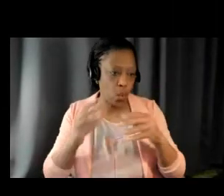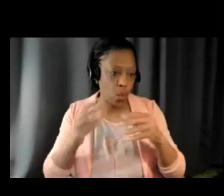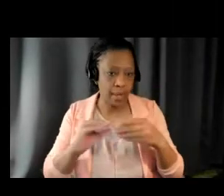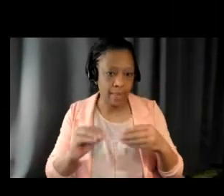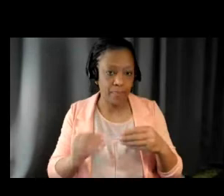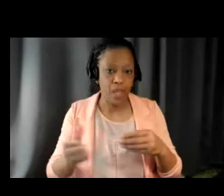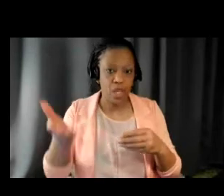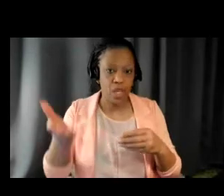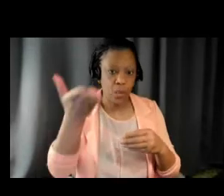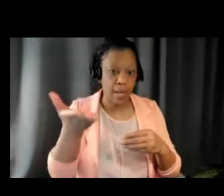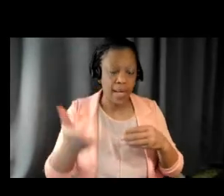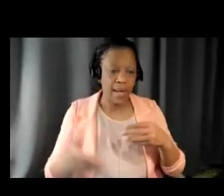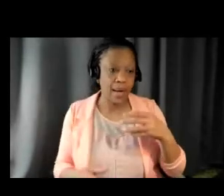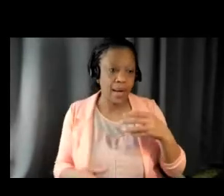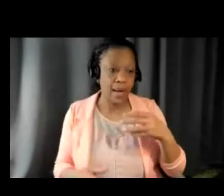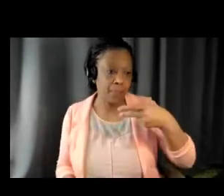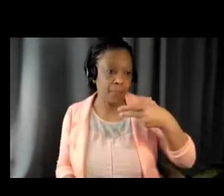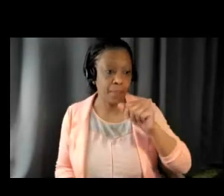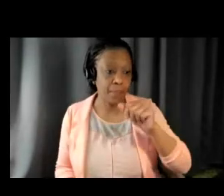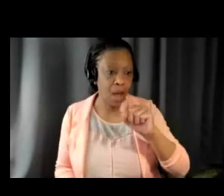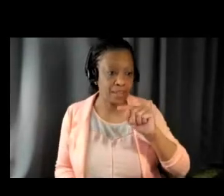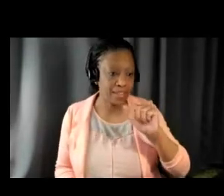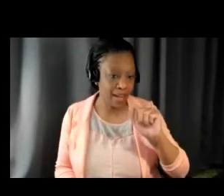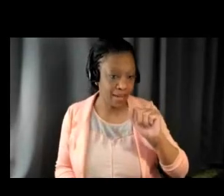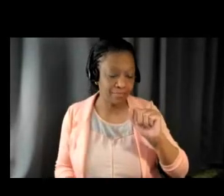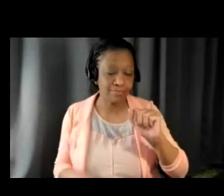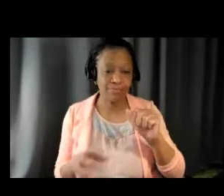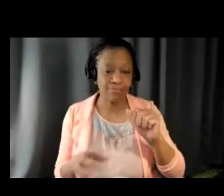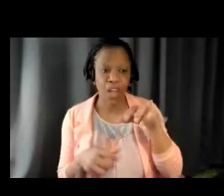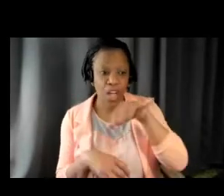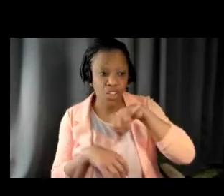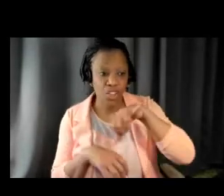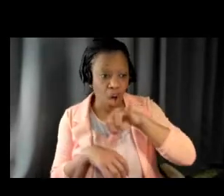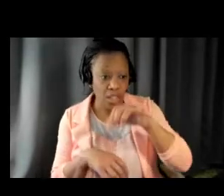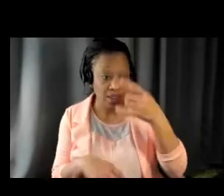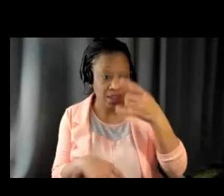pasta, we got our pasta sauce, we got our